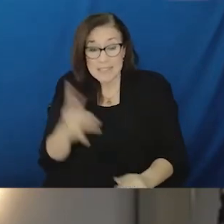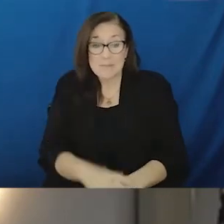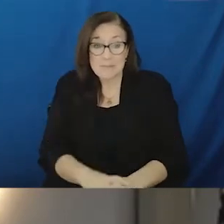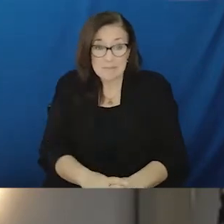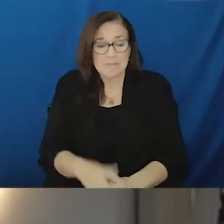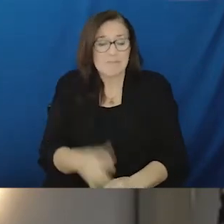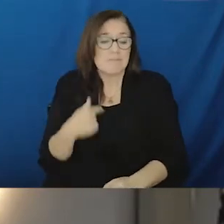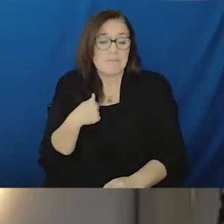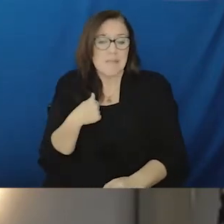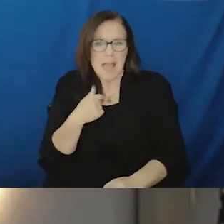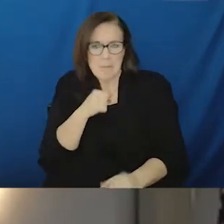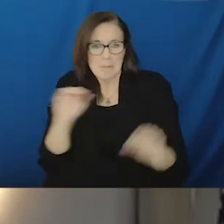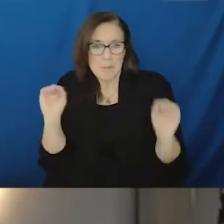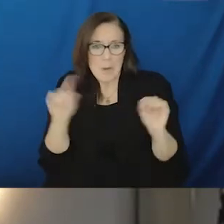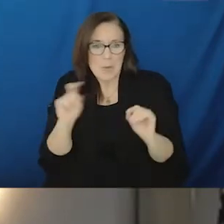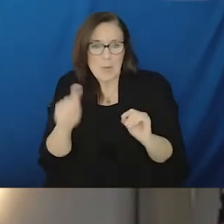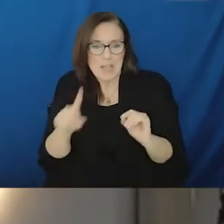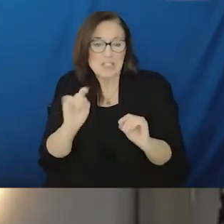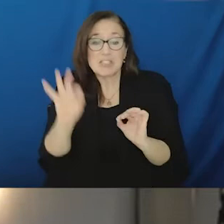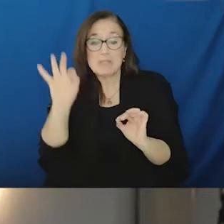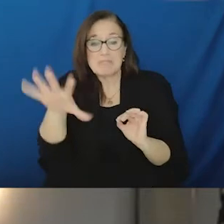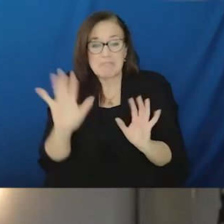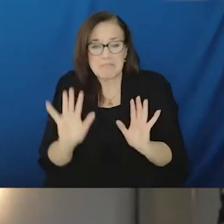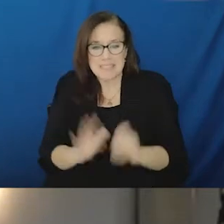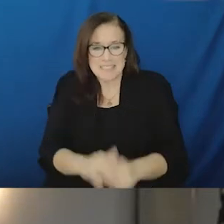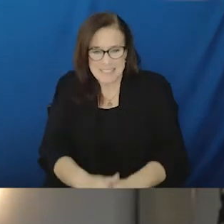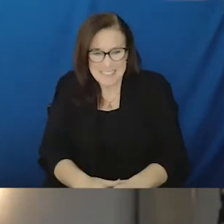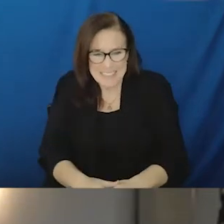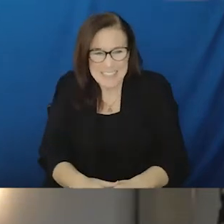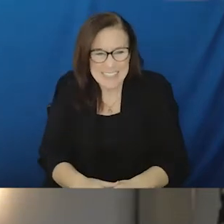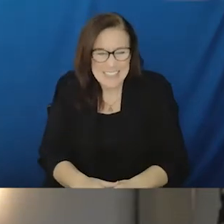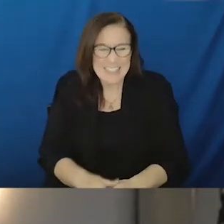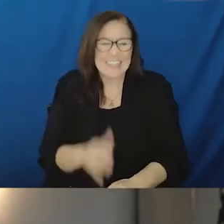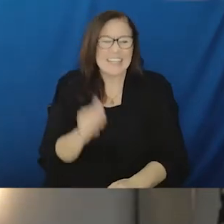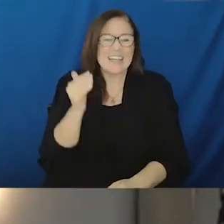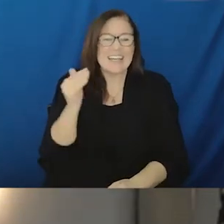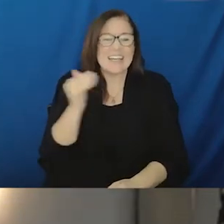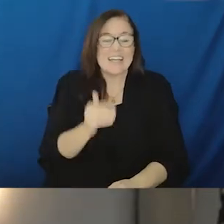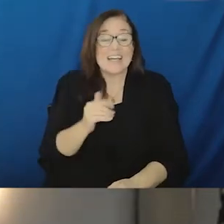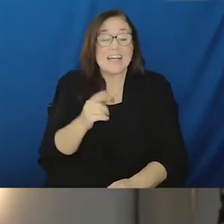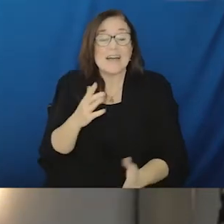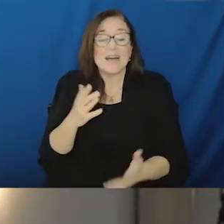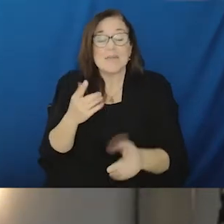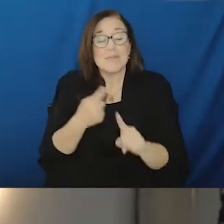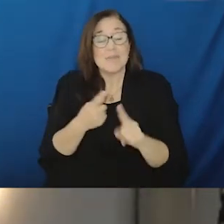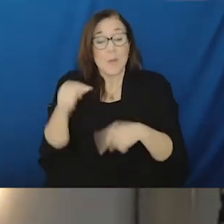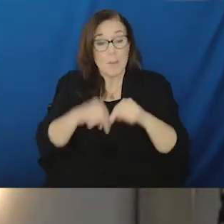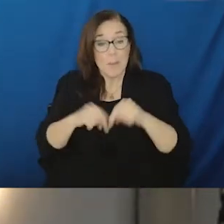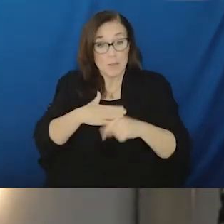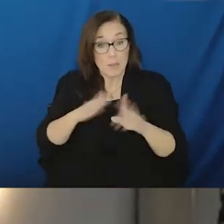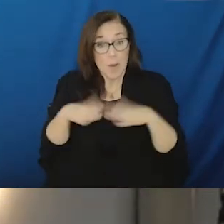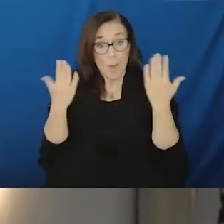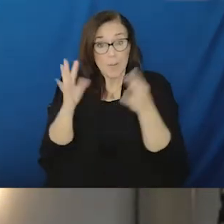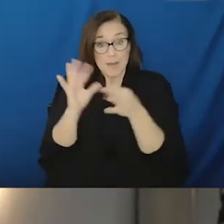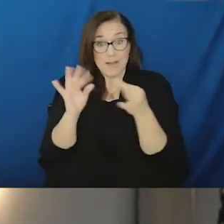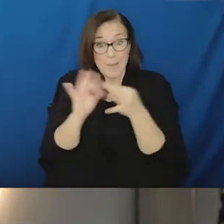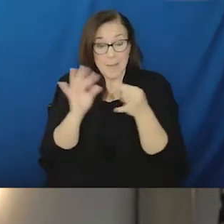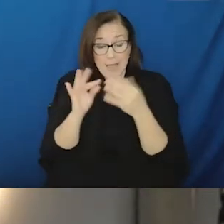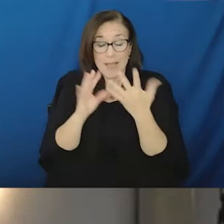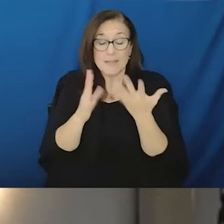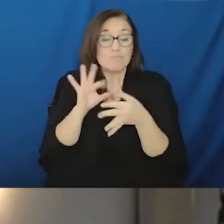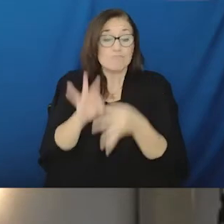a statement than a question, but, and then I just, back to my opening comments about this exciting